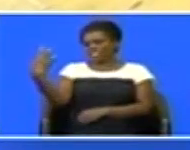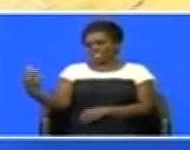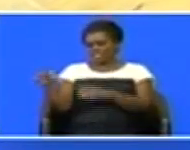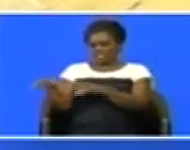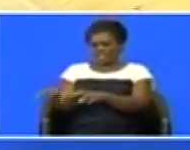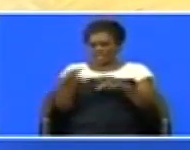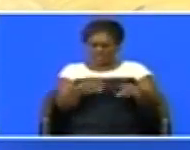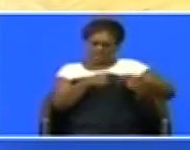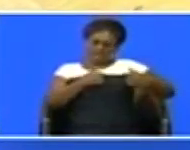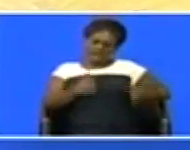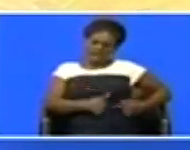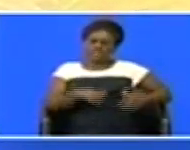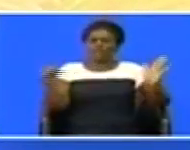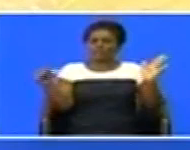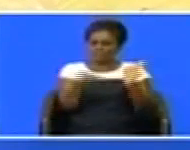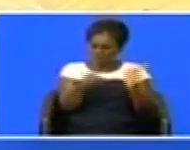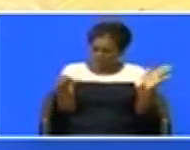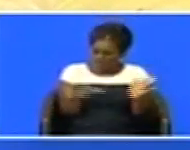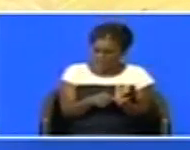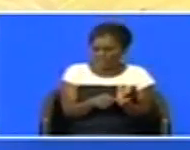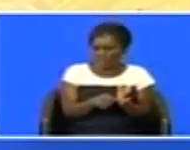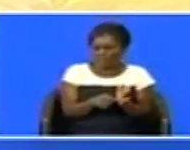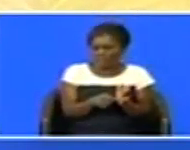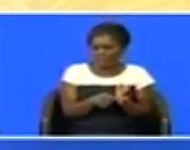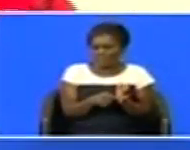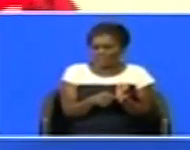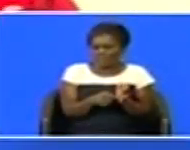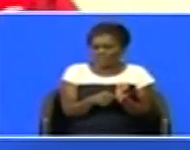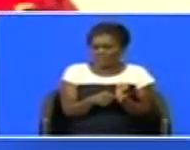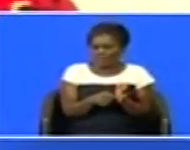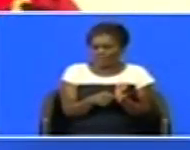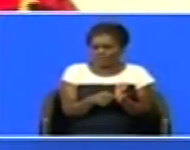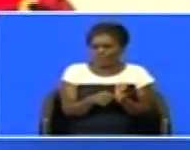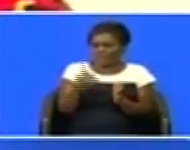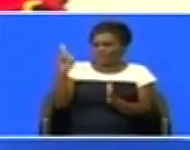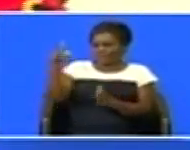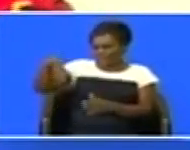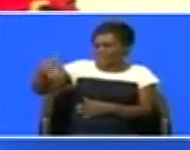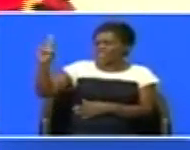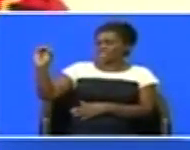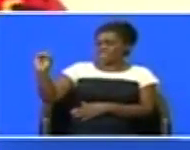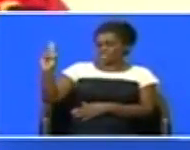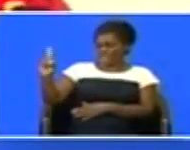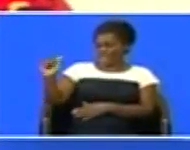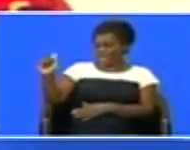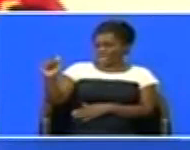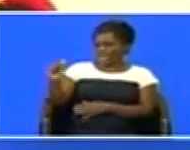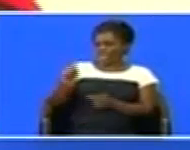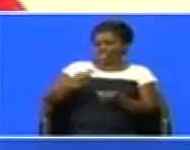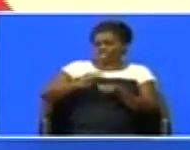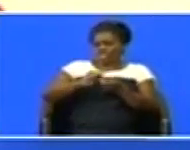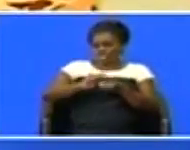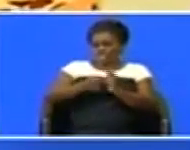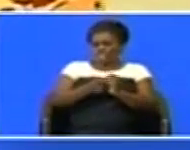from a congenital heart condition known as patent ductus arteriosus, or PDA, which needed to be corrected through a